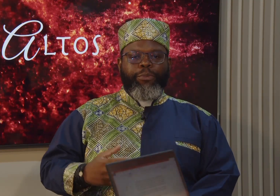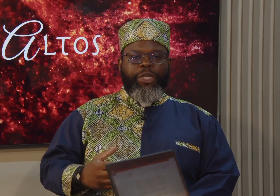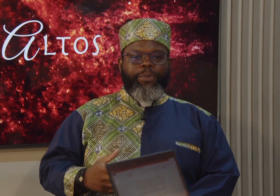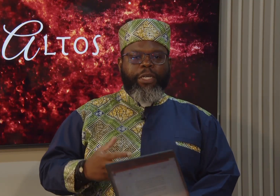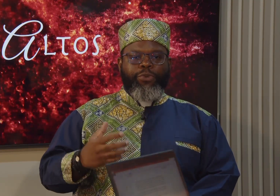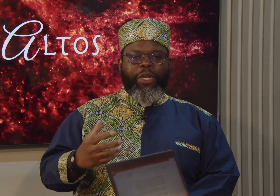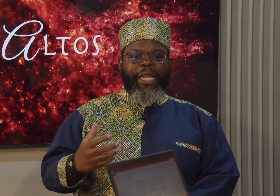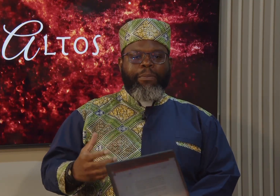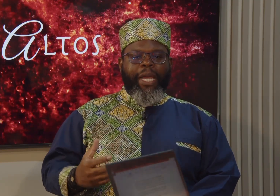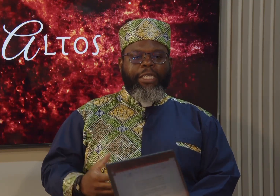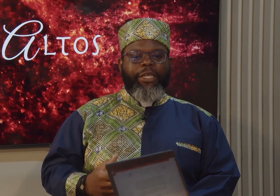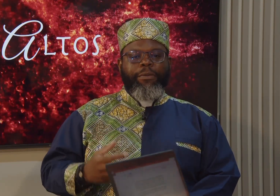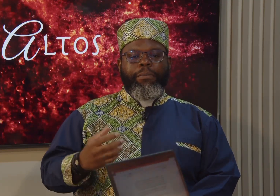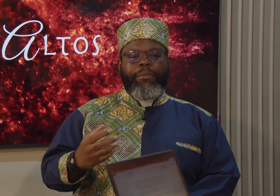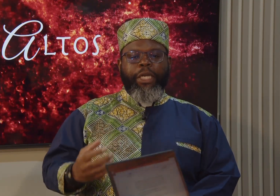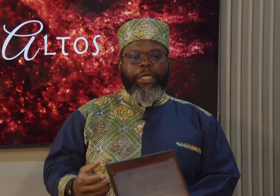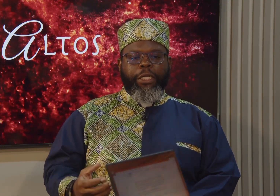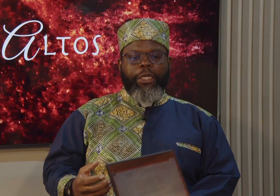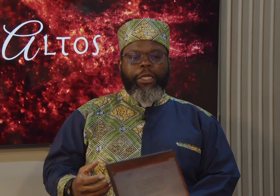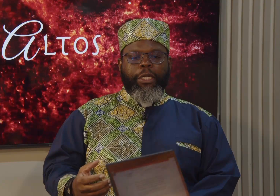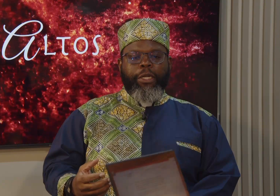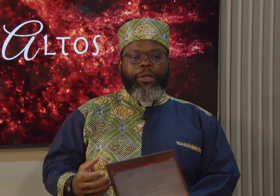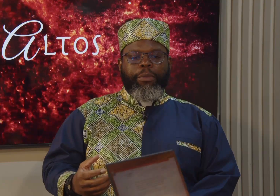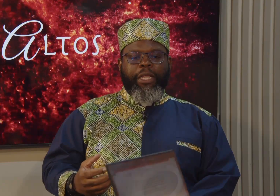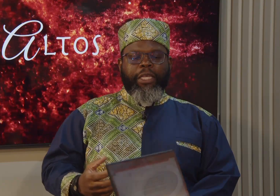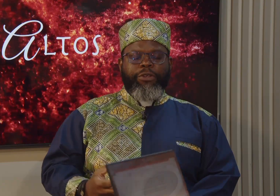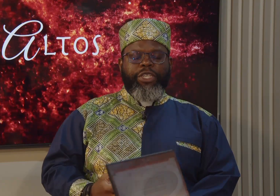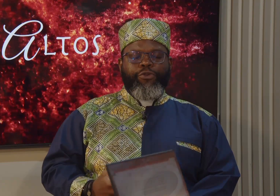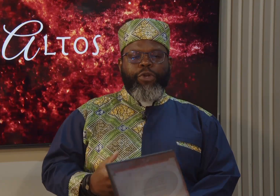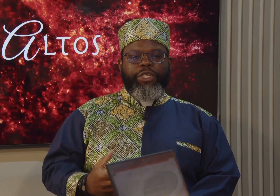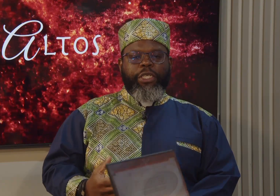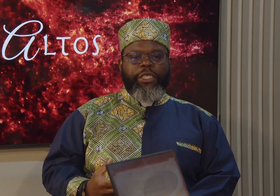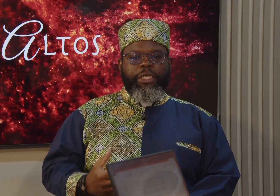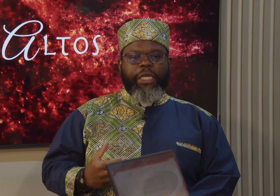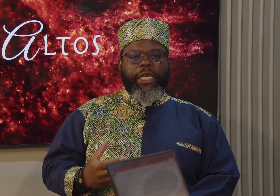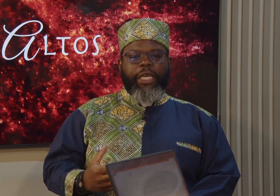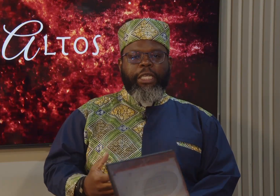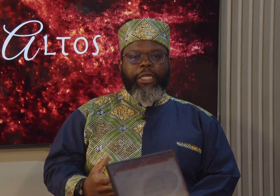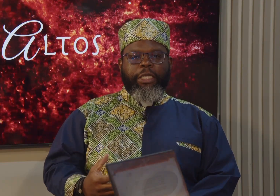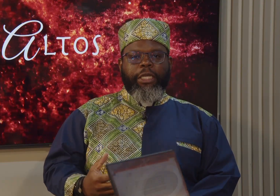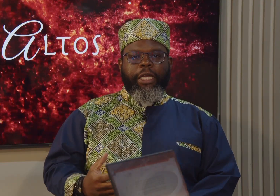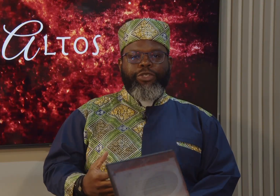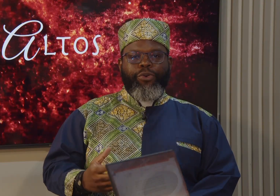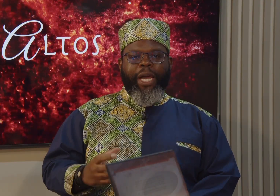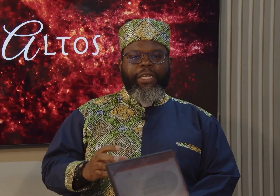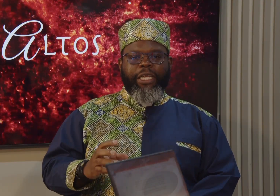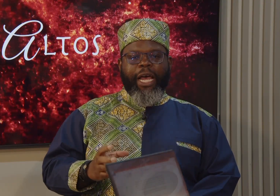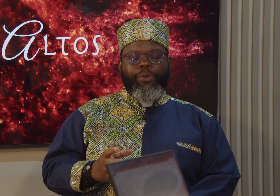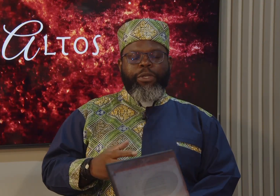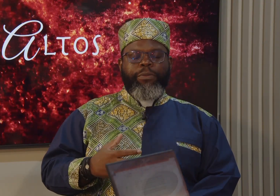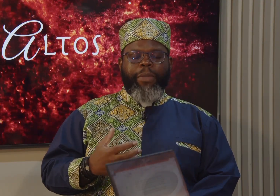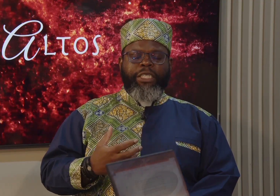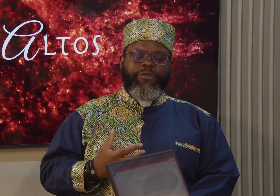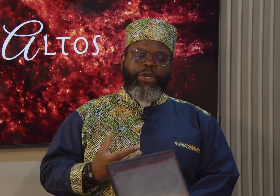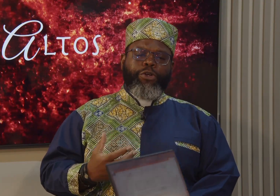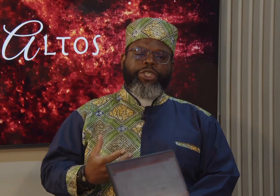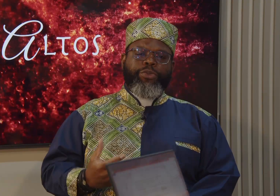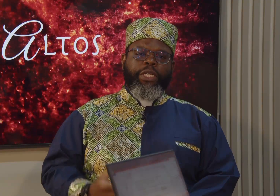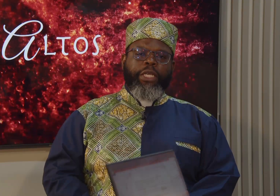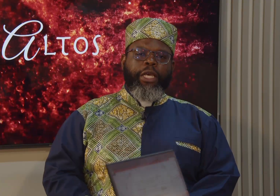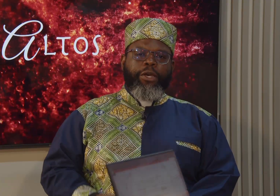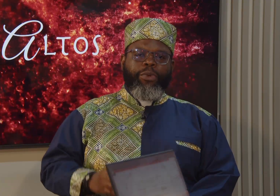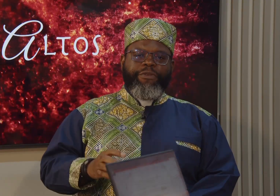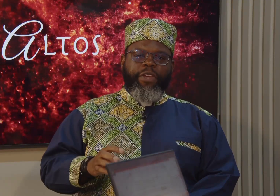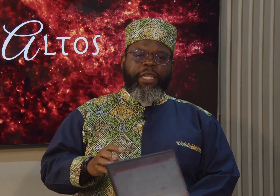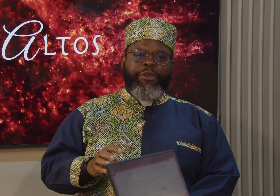seen and embraced because what that might mean. But I think there is a richness in it. And so whilst I would myself be cautious